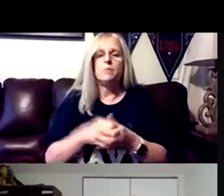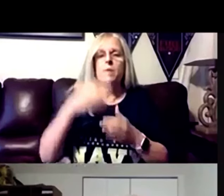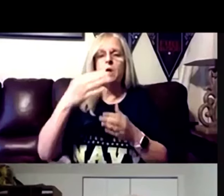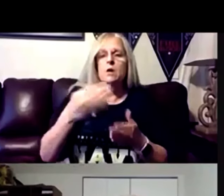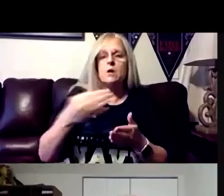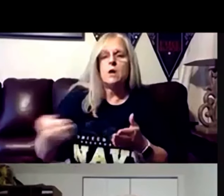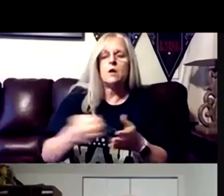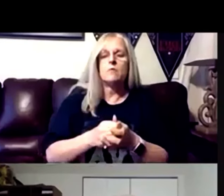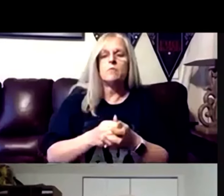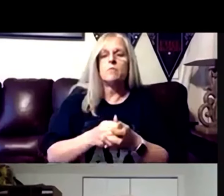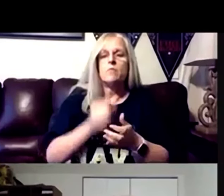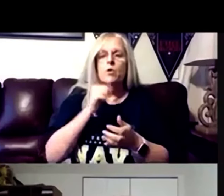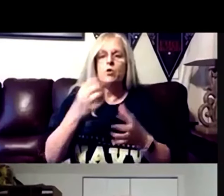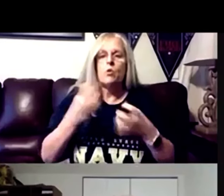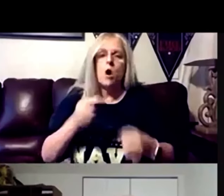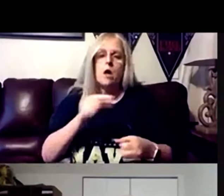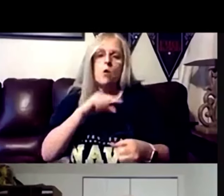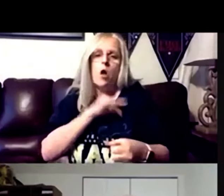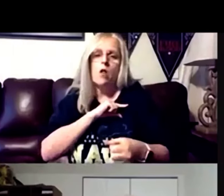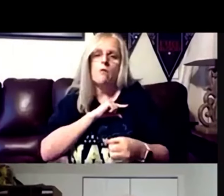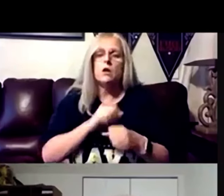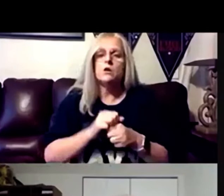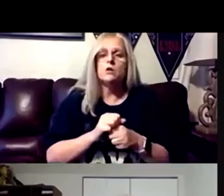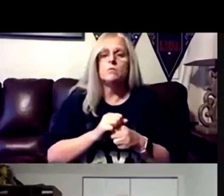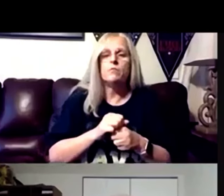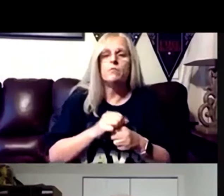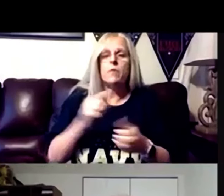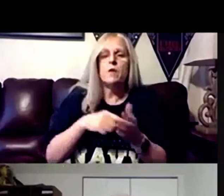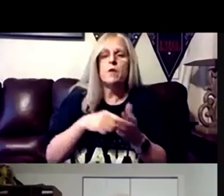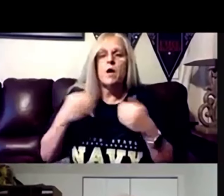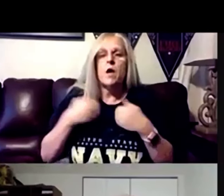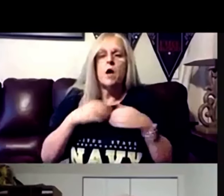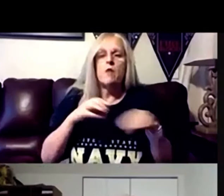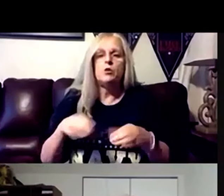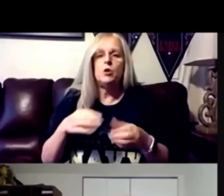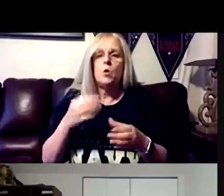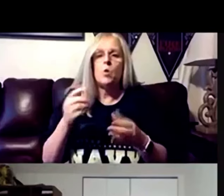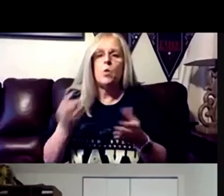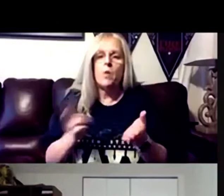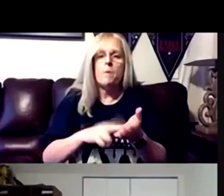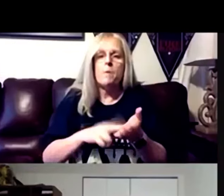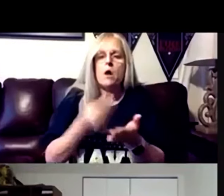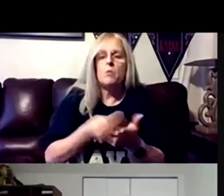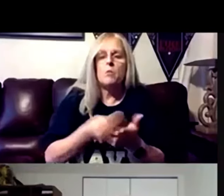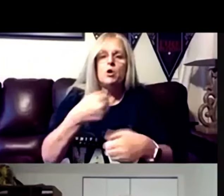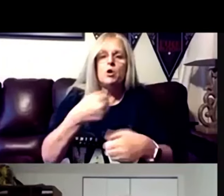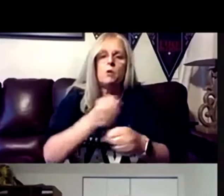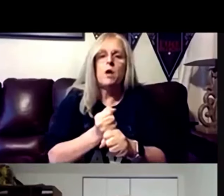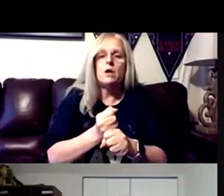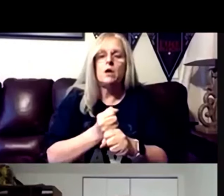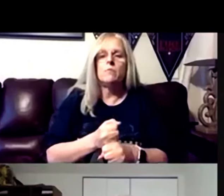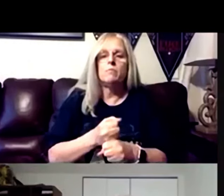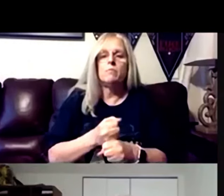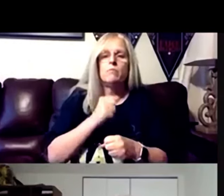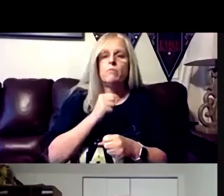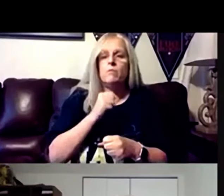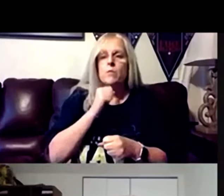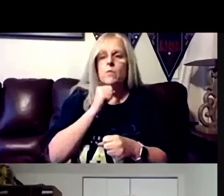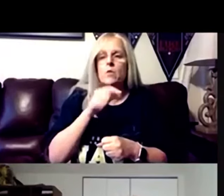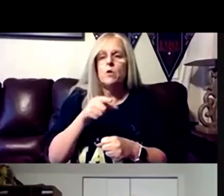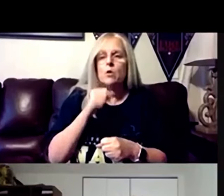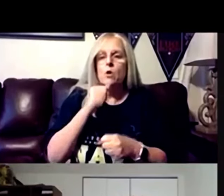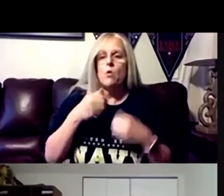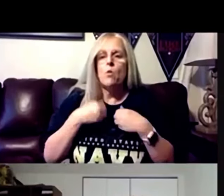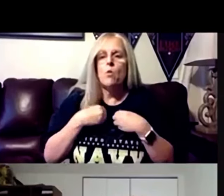don't want any qualifications, and again, this has to do with the amount of money that you're going to be making. You don't want